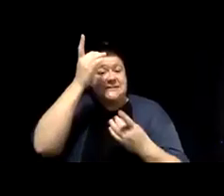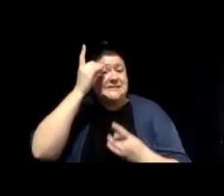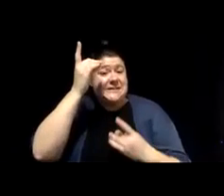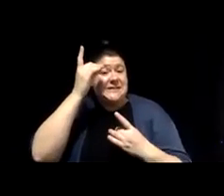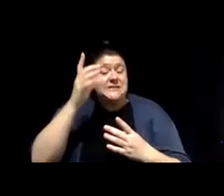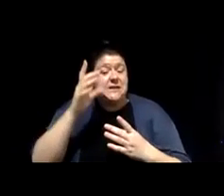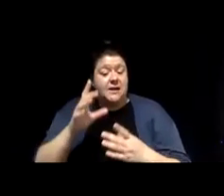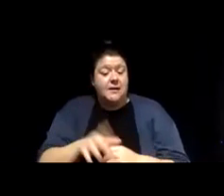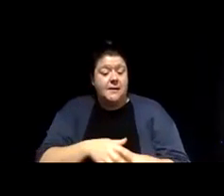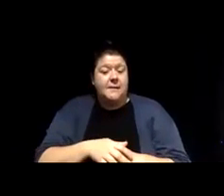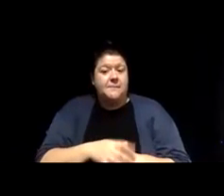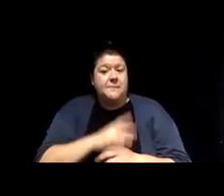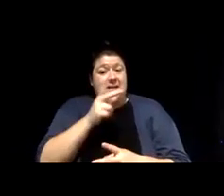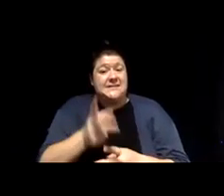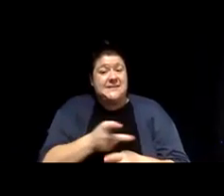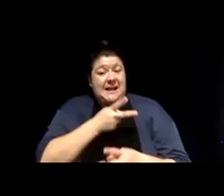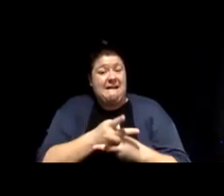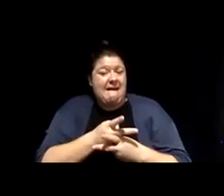type of